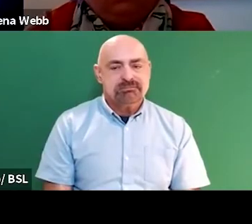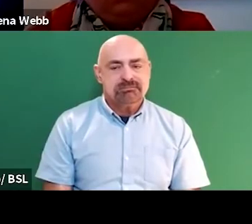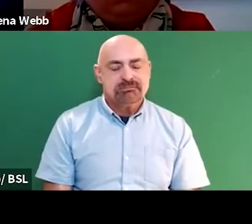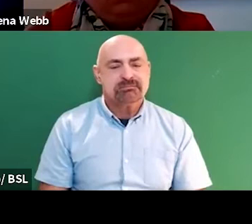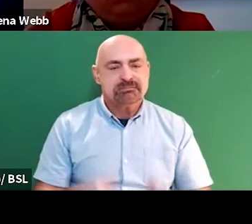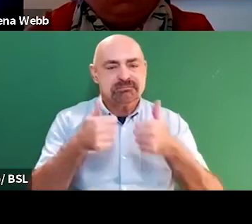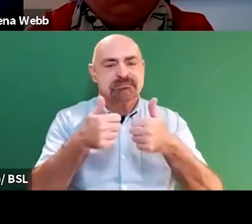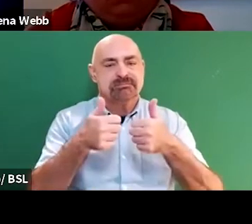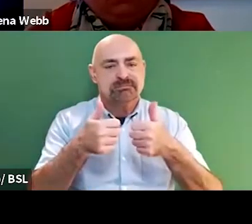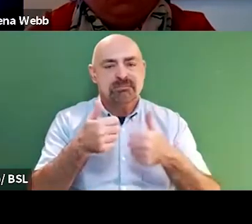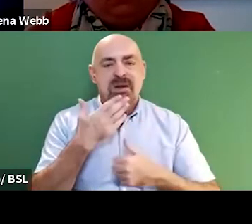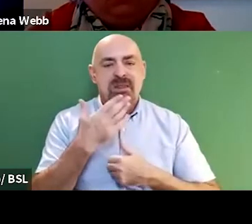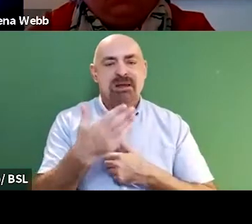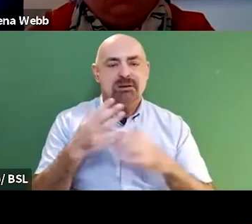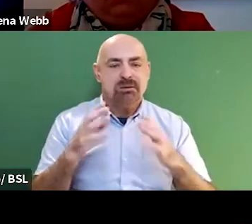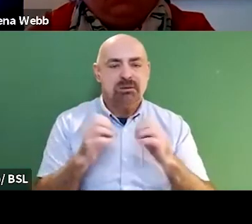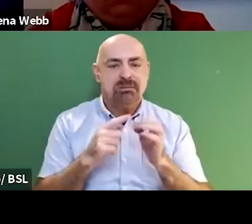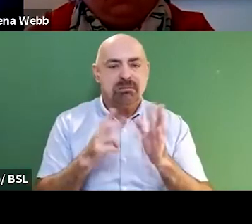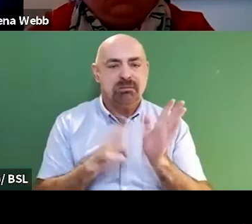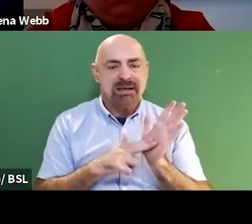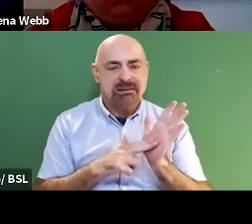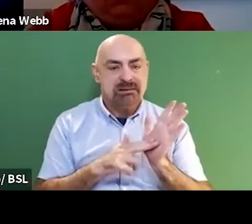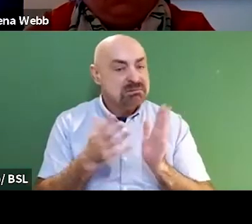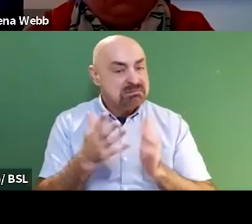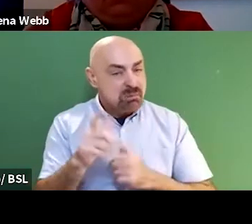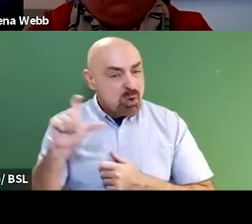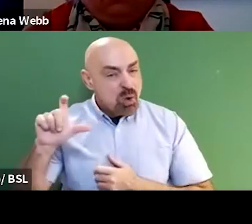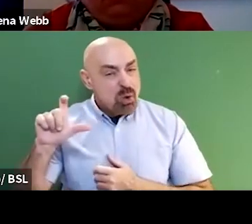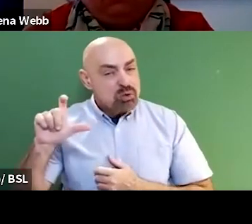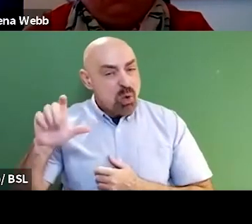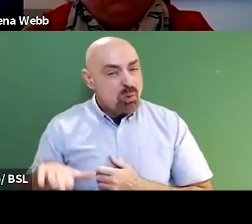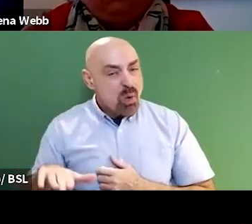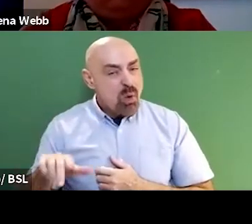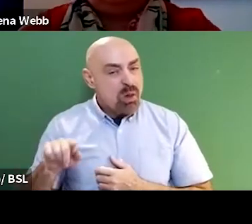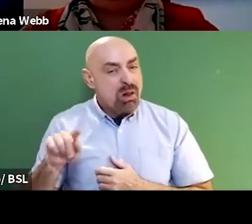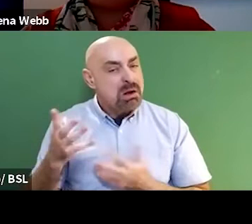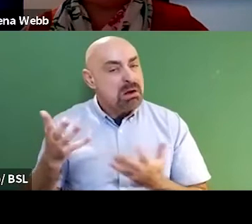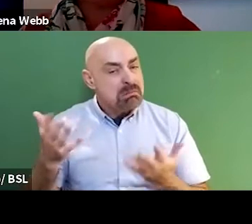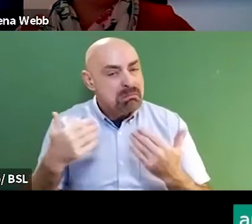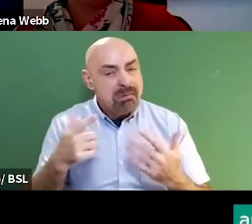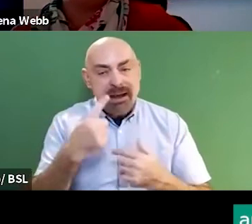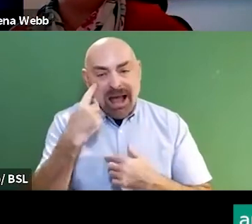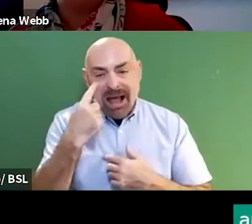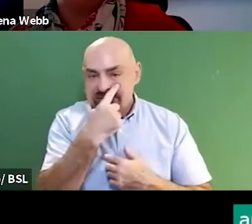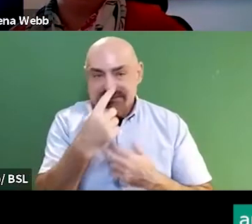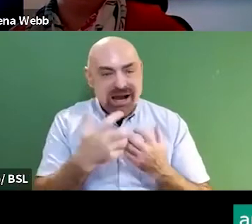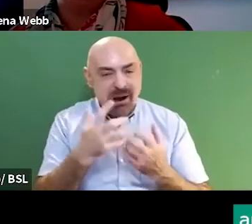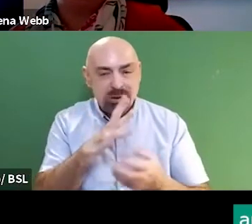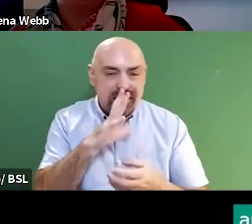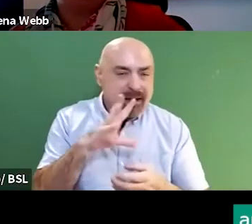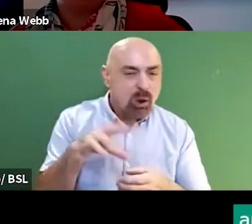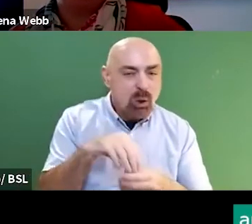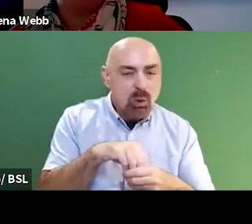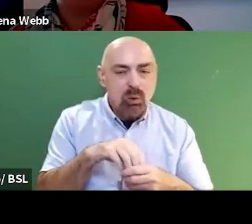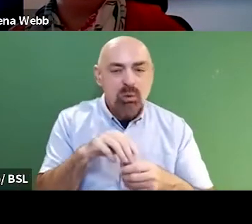Thanks, Ben. And from a Cornwall perspective, how has evidence been incorporated, and how have you found the